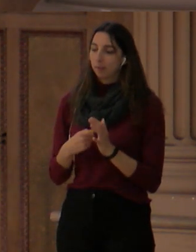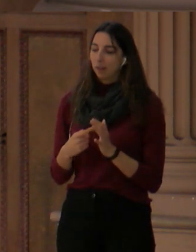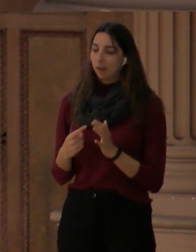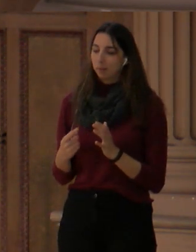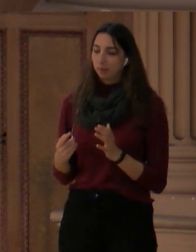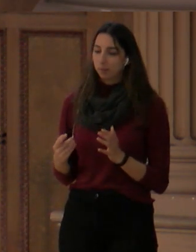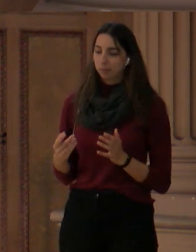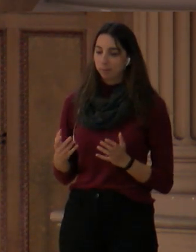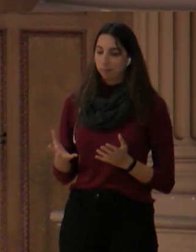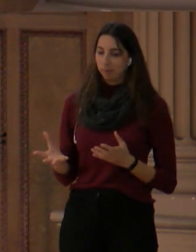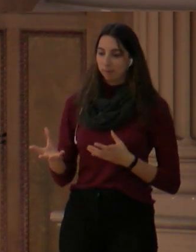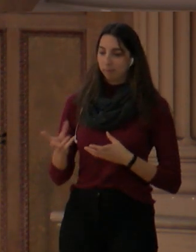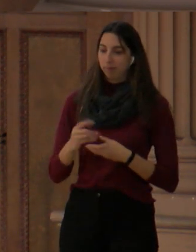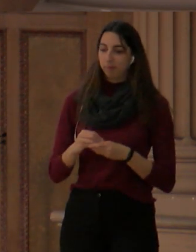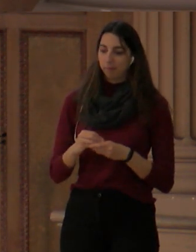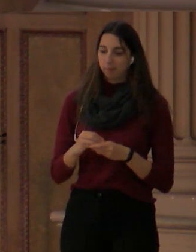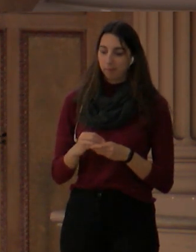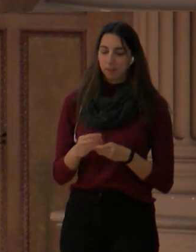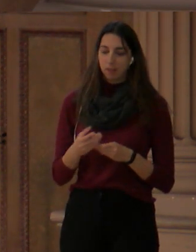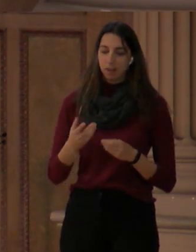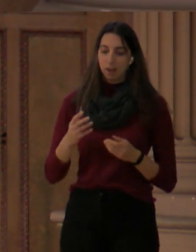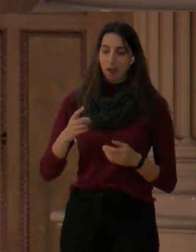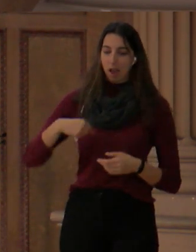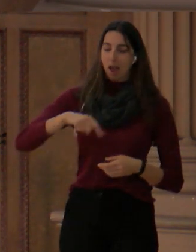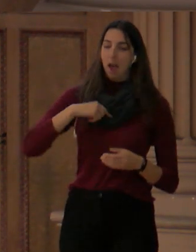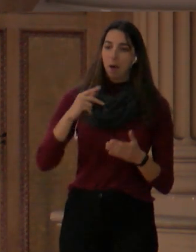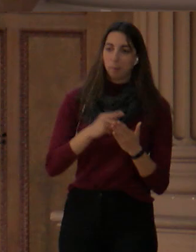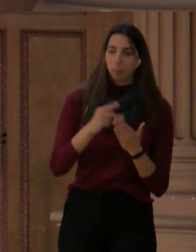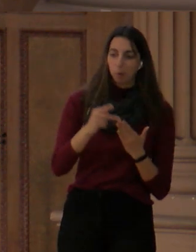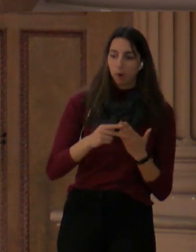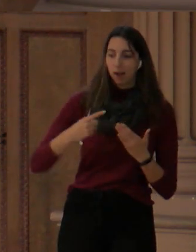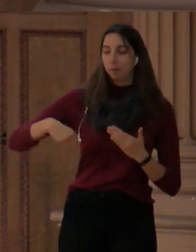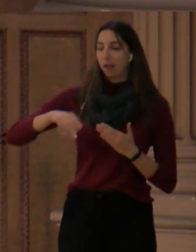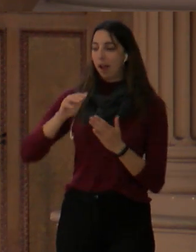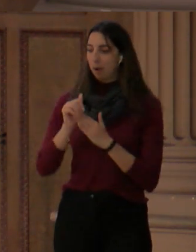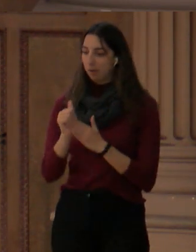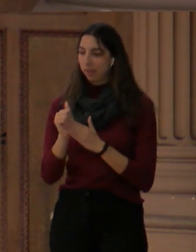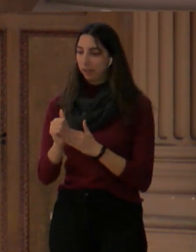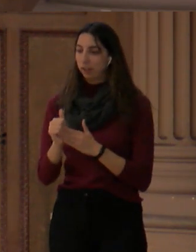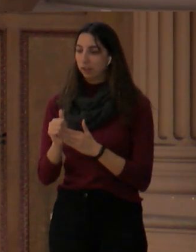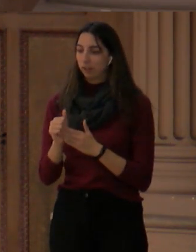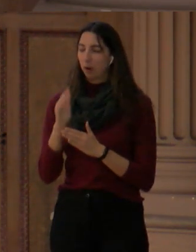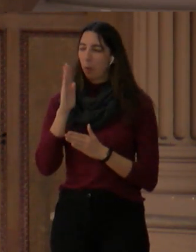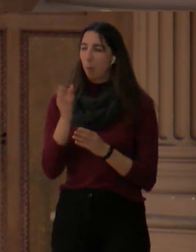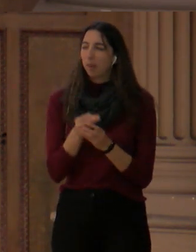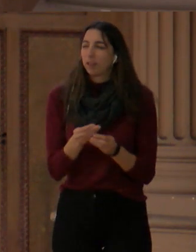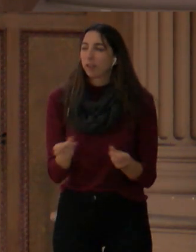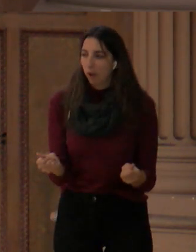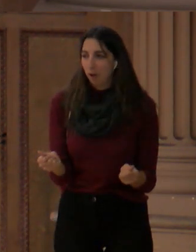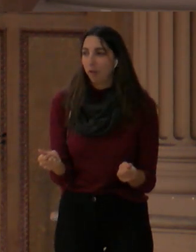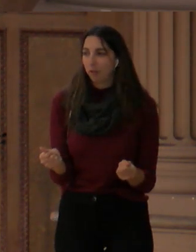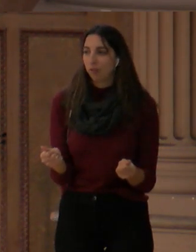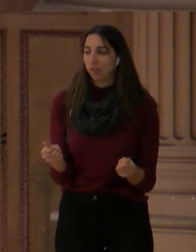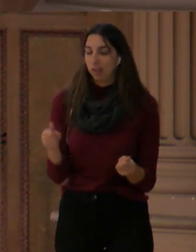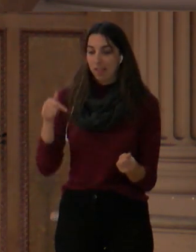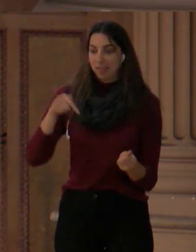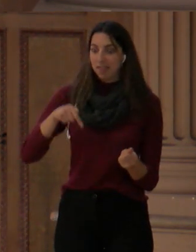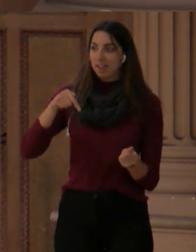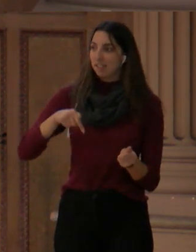our programs and to our leaders as the solution. We say this is the true one.